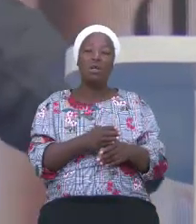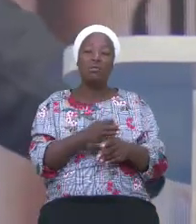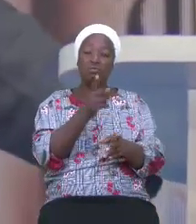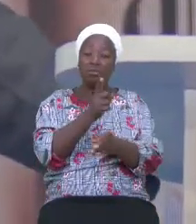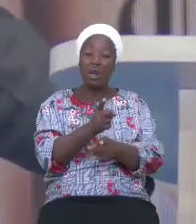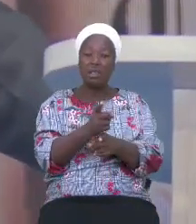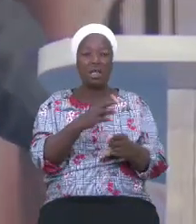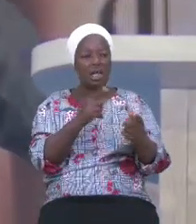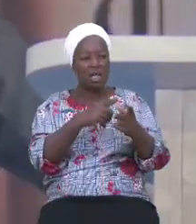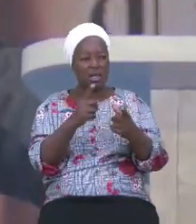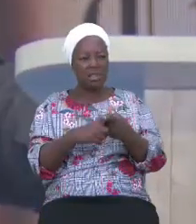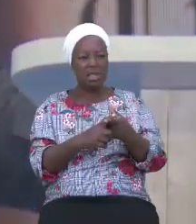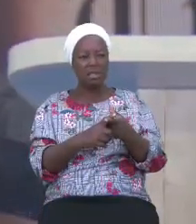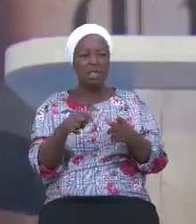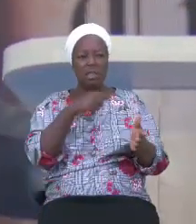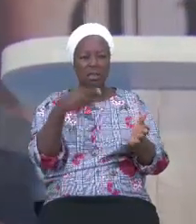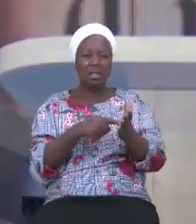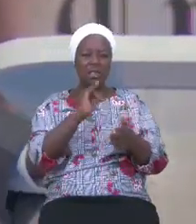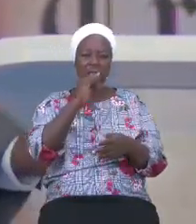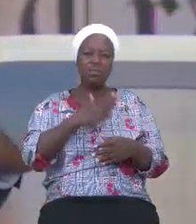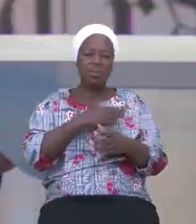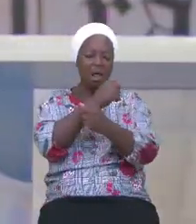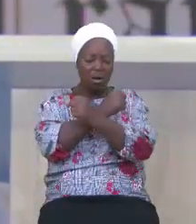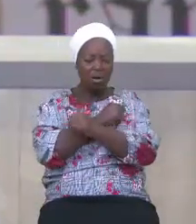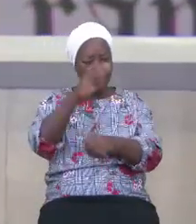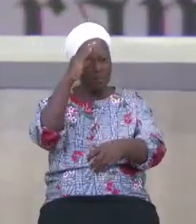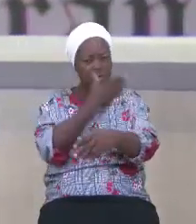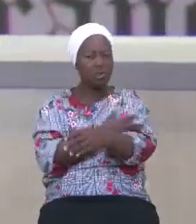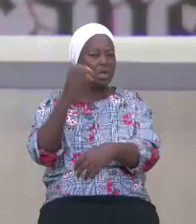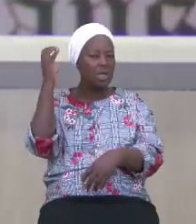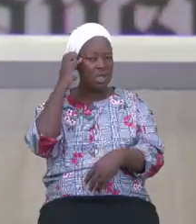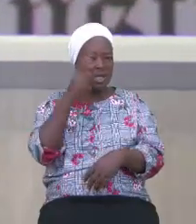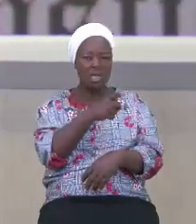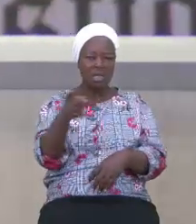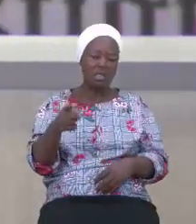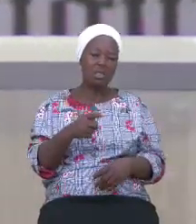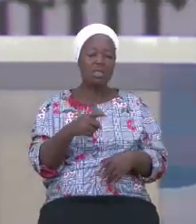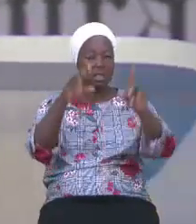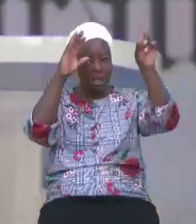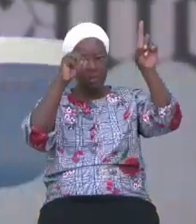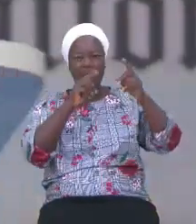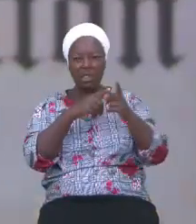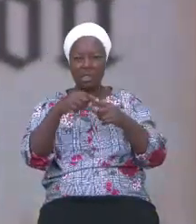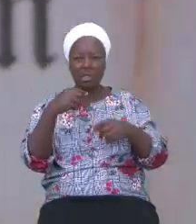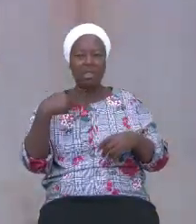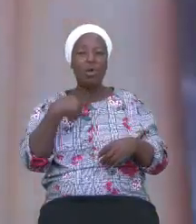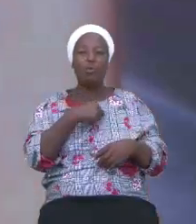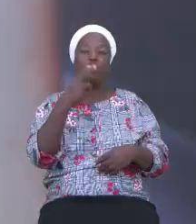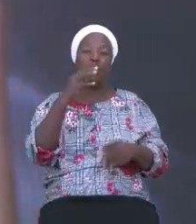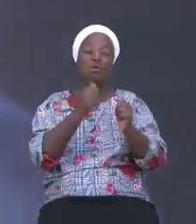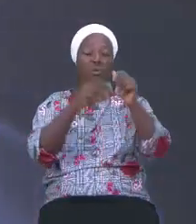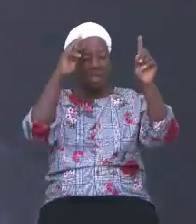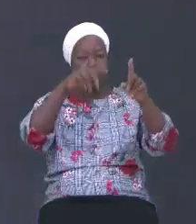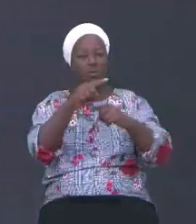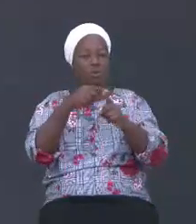my beloved Son, hear ye him. And so he said, we were with him when we had